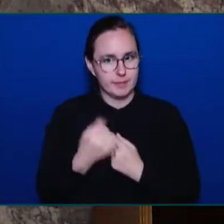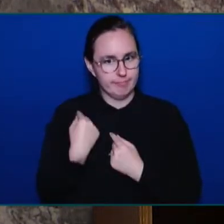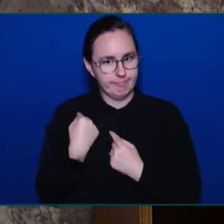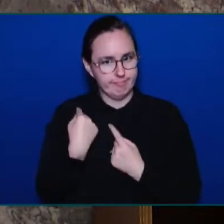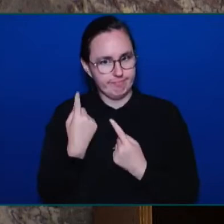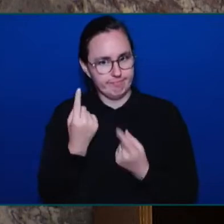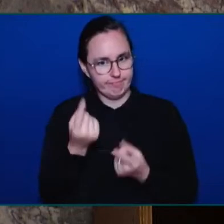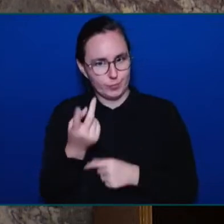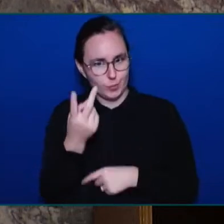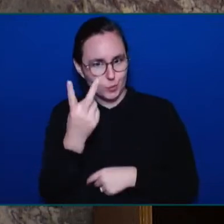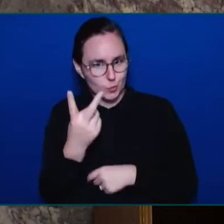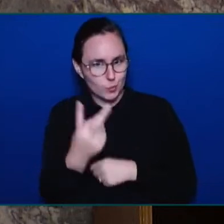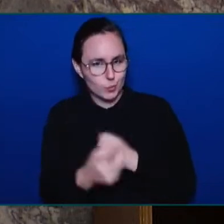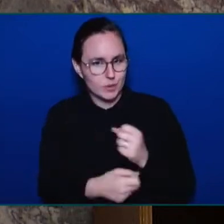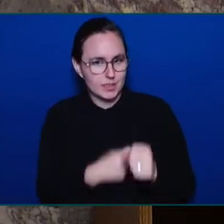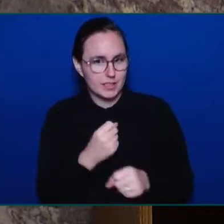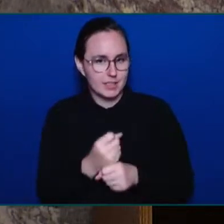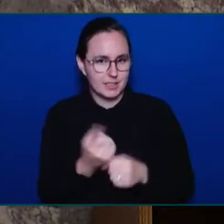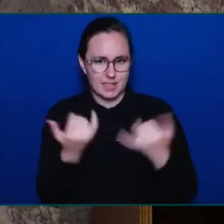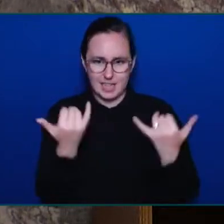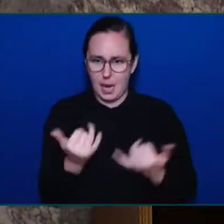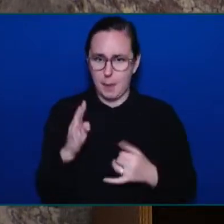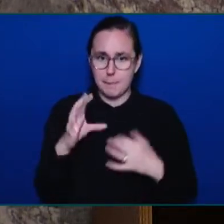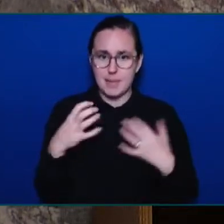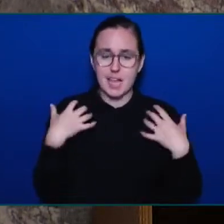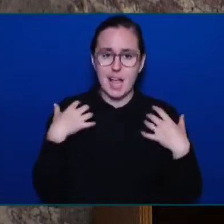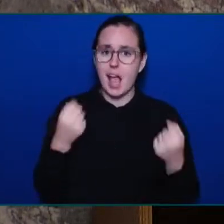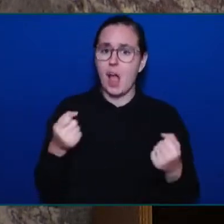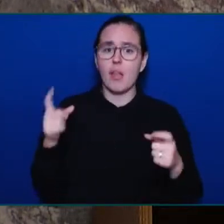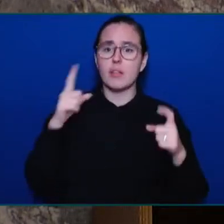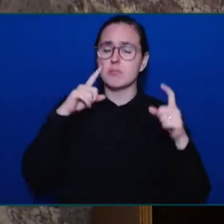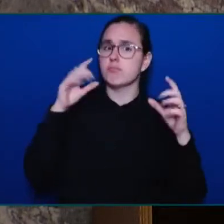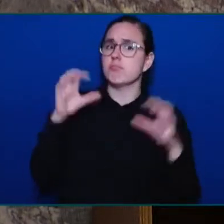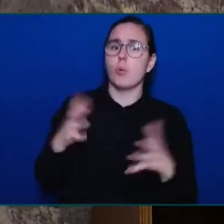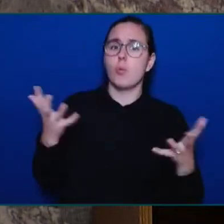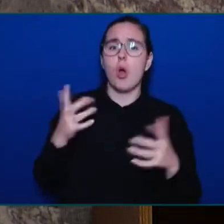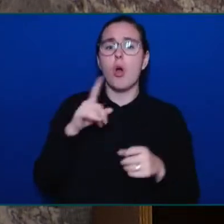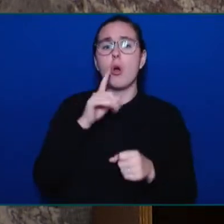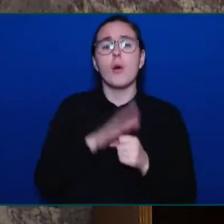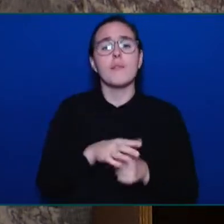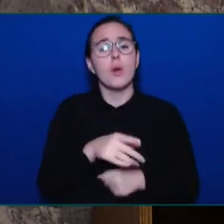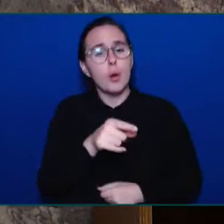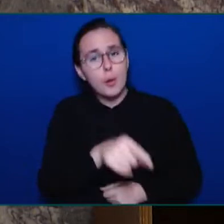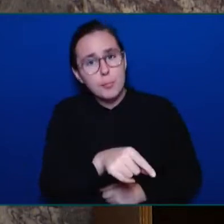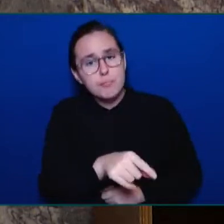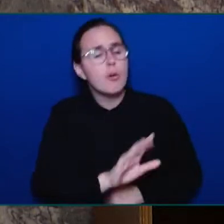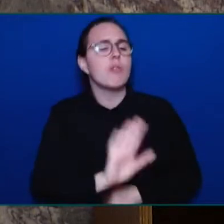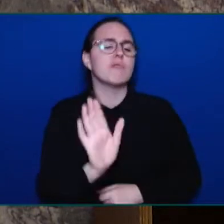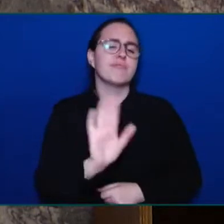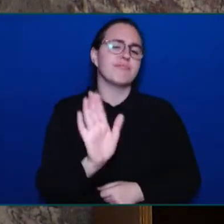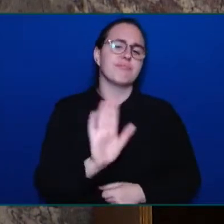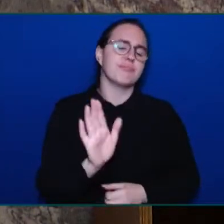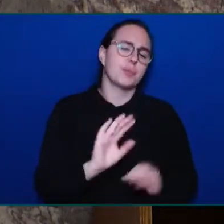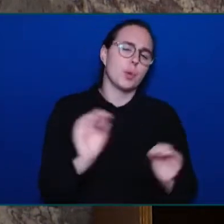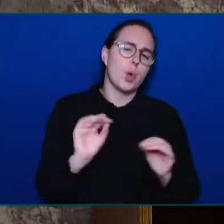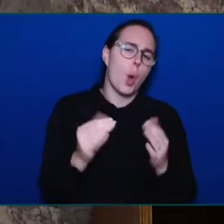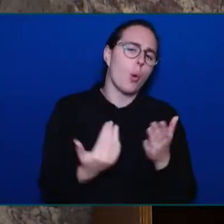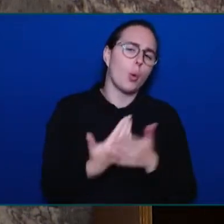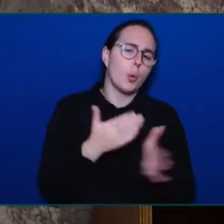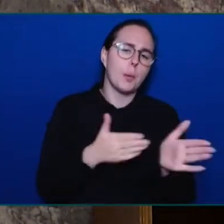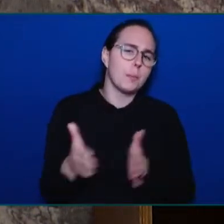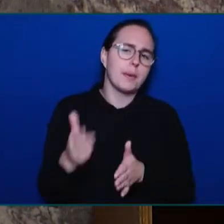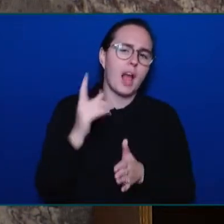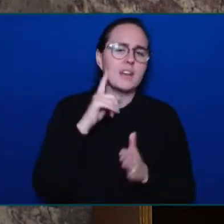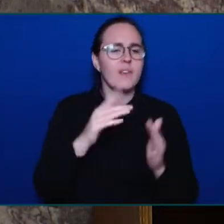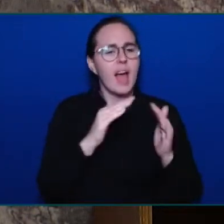to realize that potential. In fact, without any public notice, work on Riverview abruptly stopped in